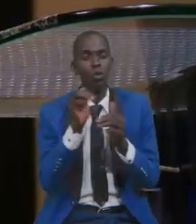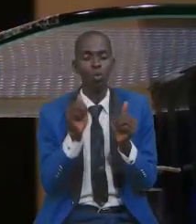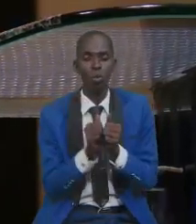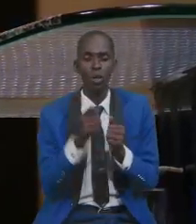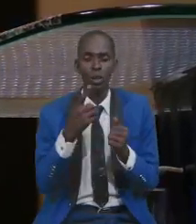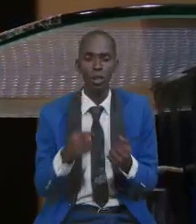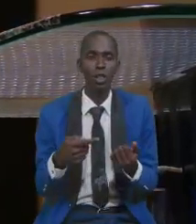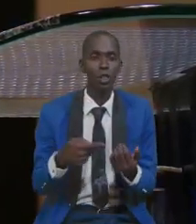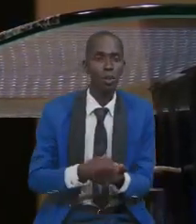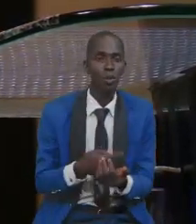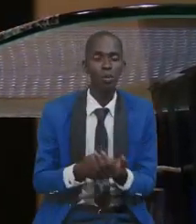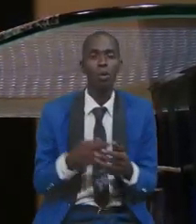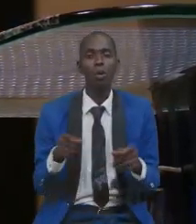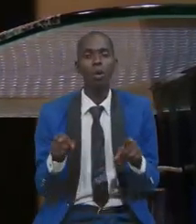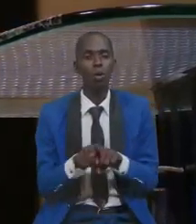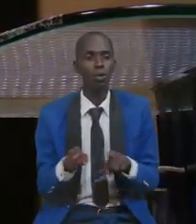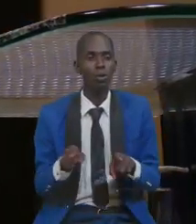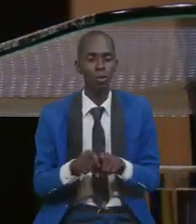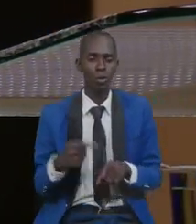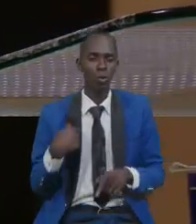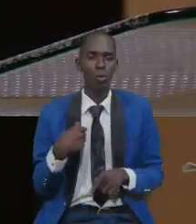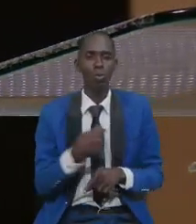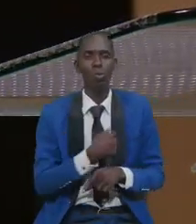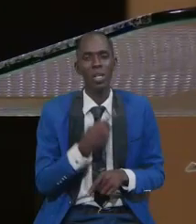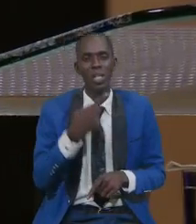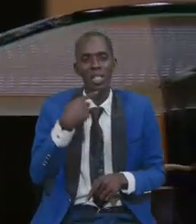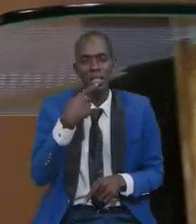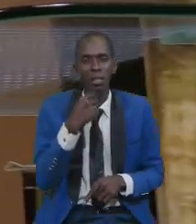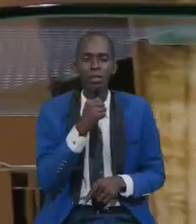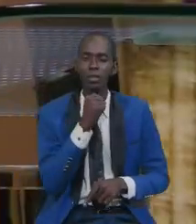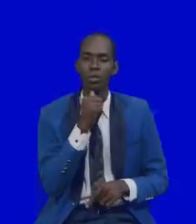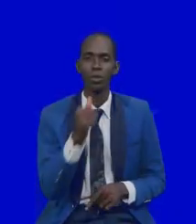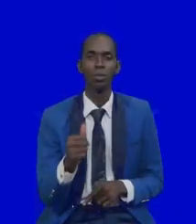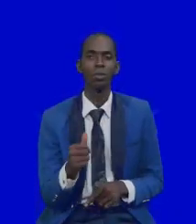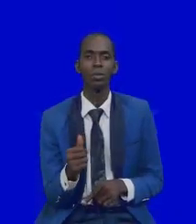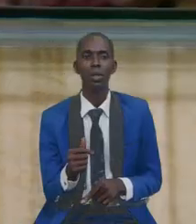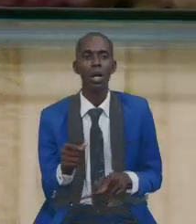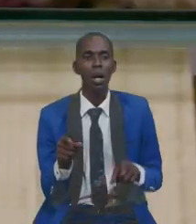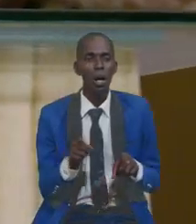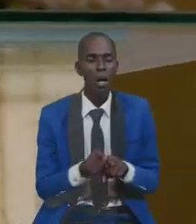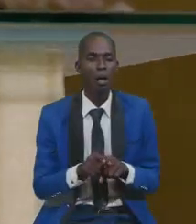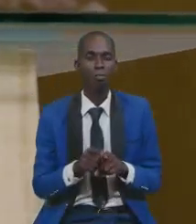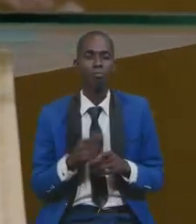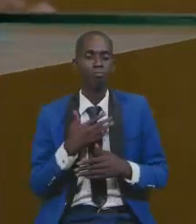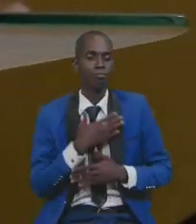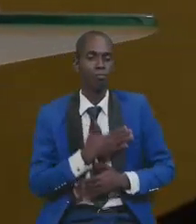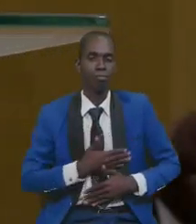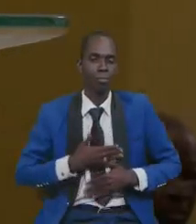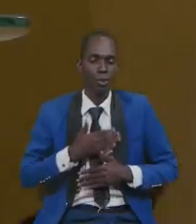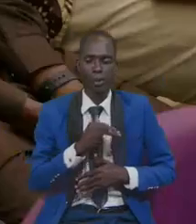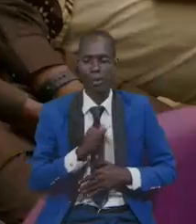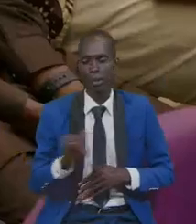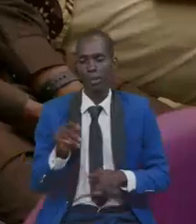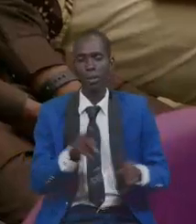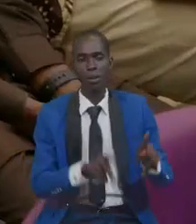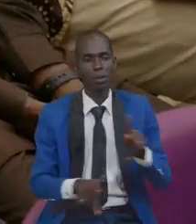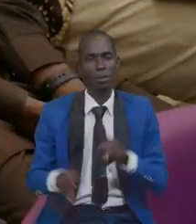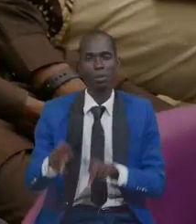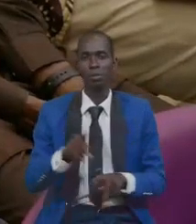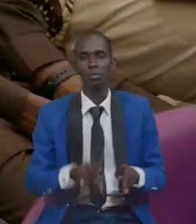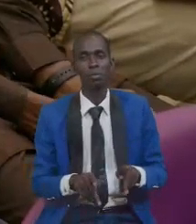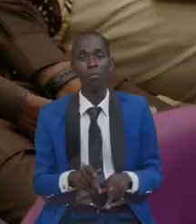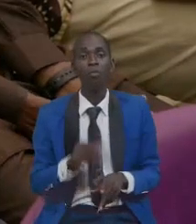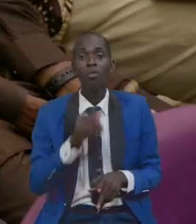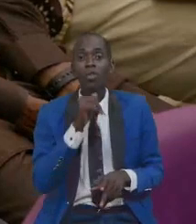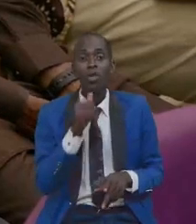gospel, even so we speak not as pleasing men. Not